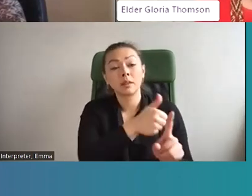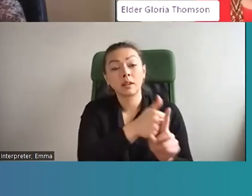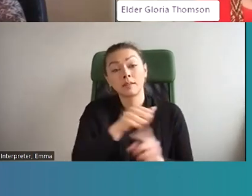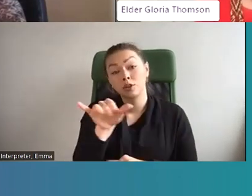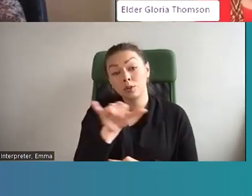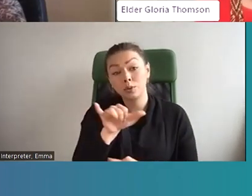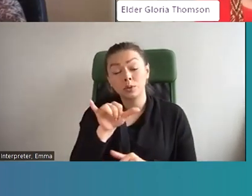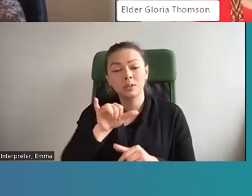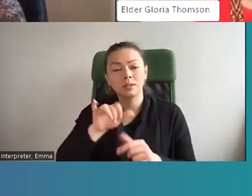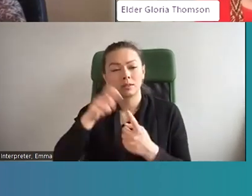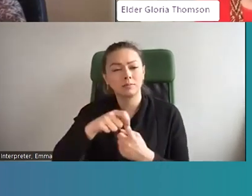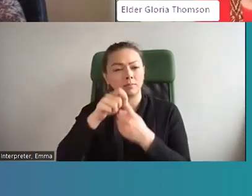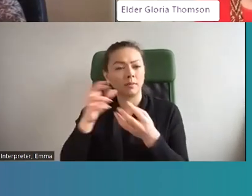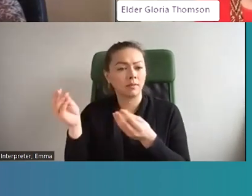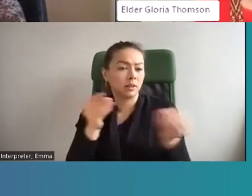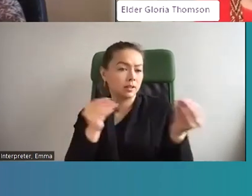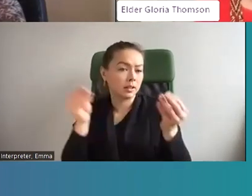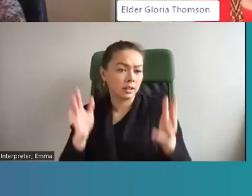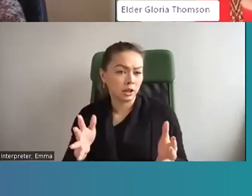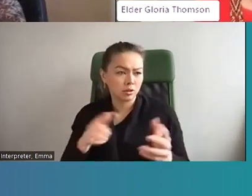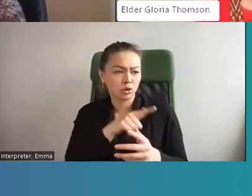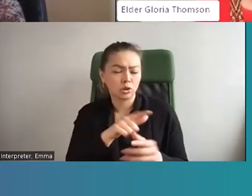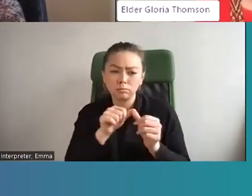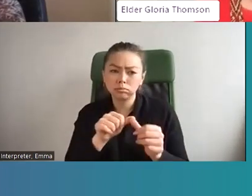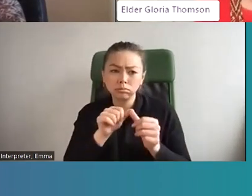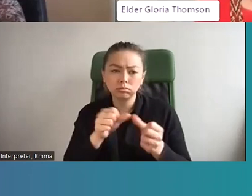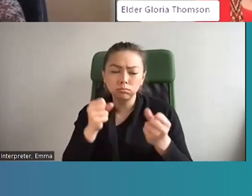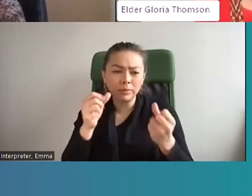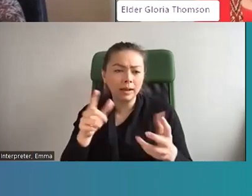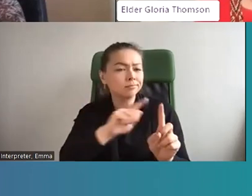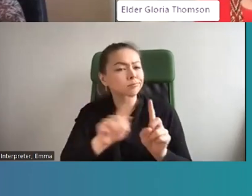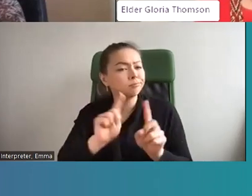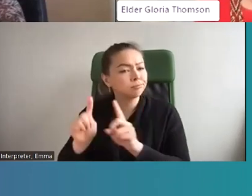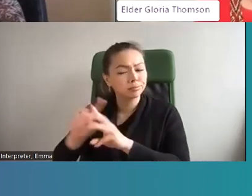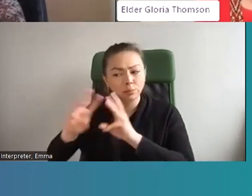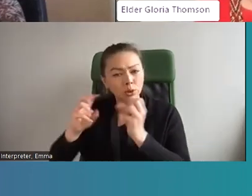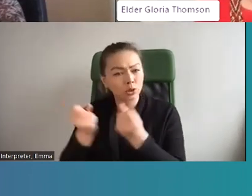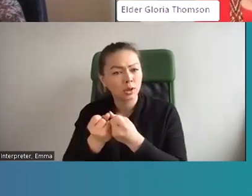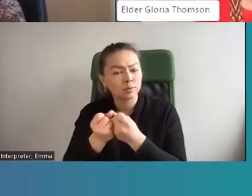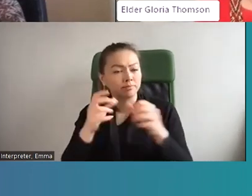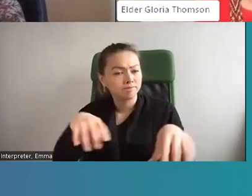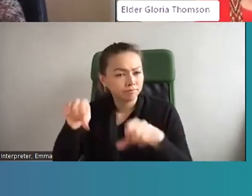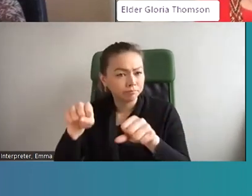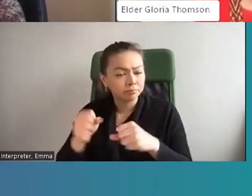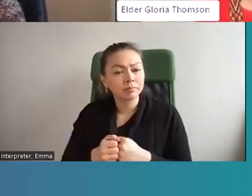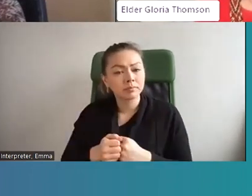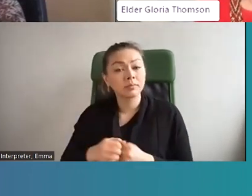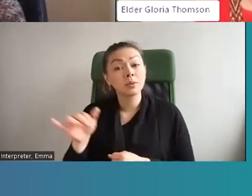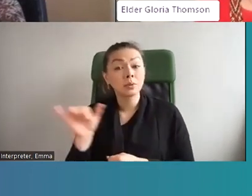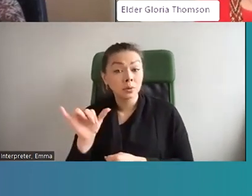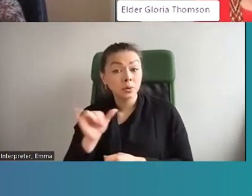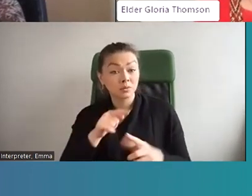facilitating many Kairos blanket exercise workshops. Gloria is a former senator for the Métis Nation of